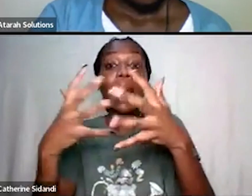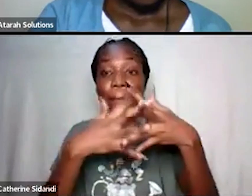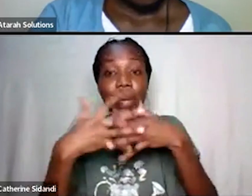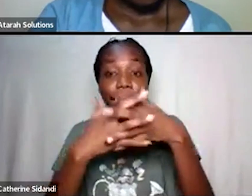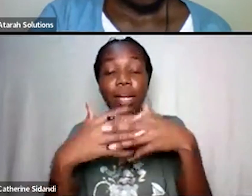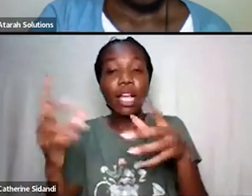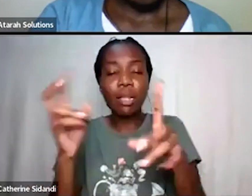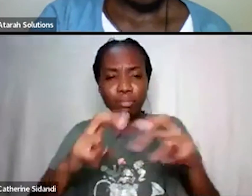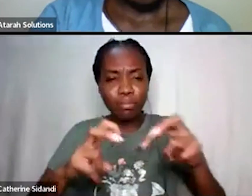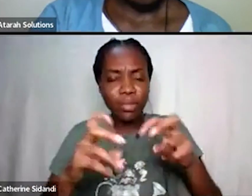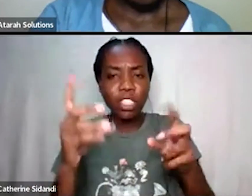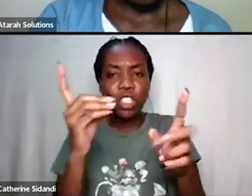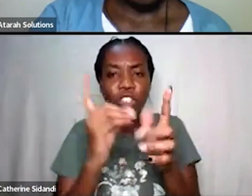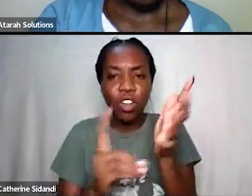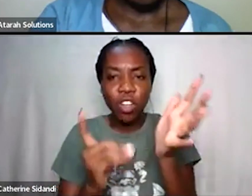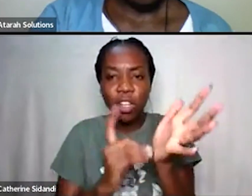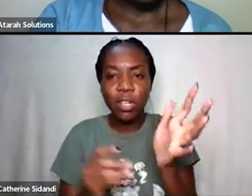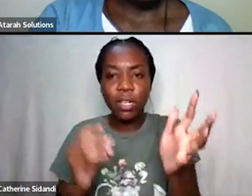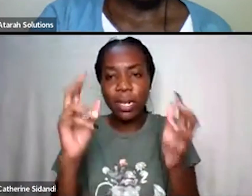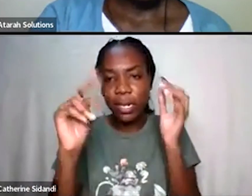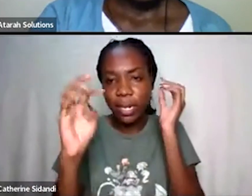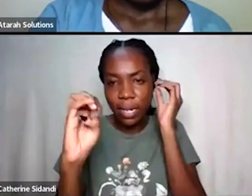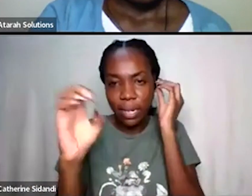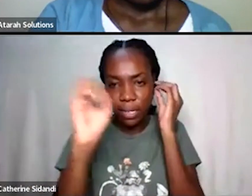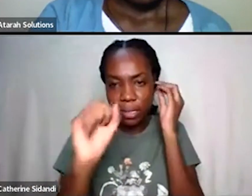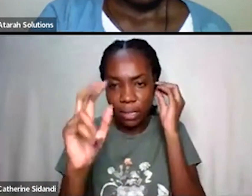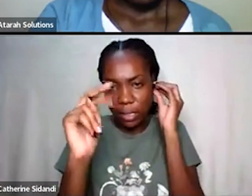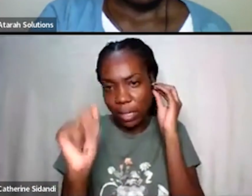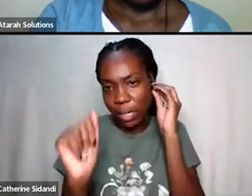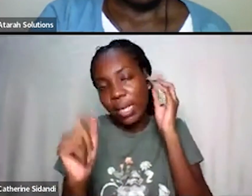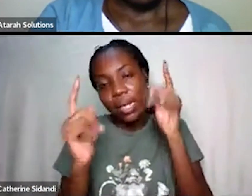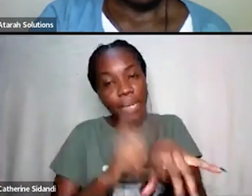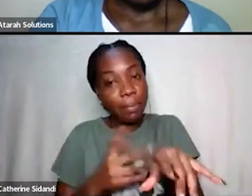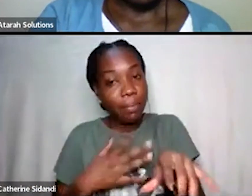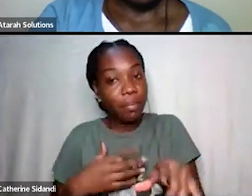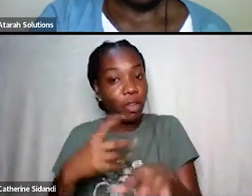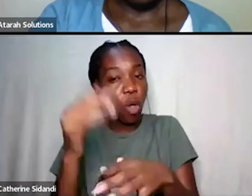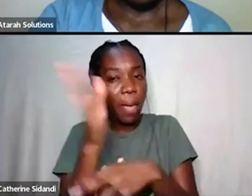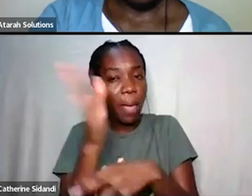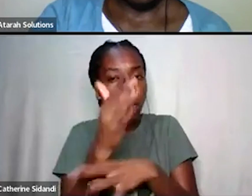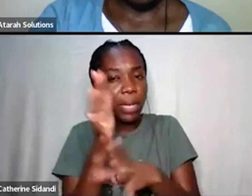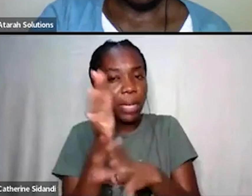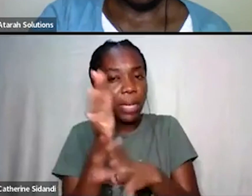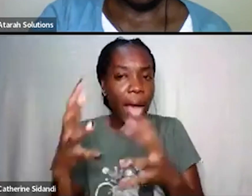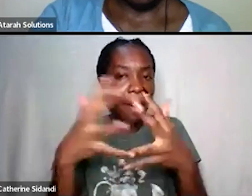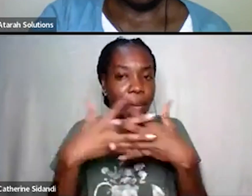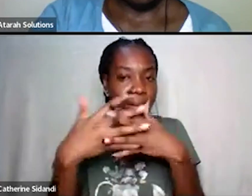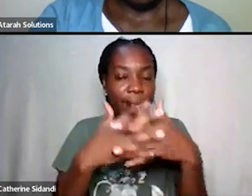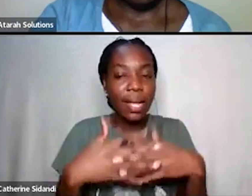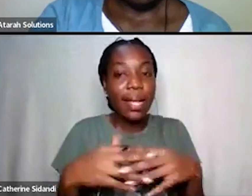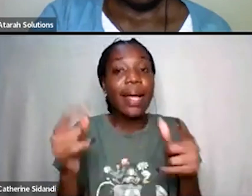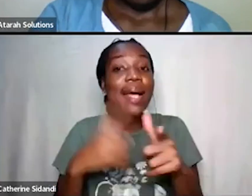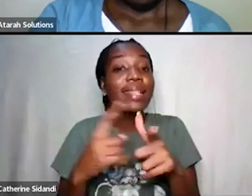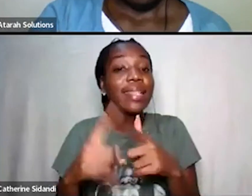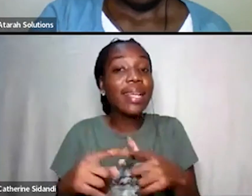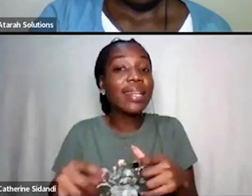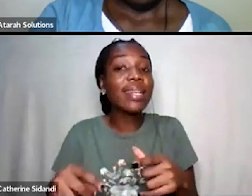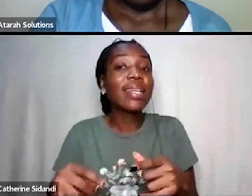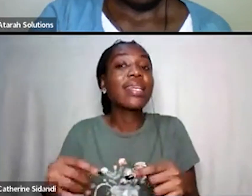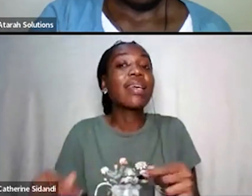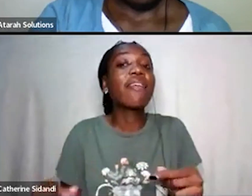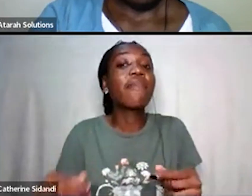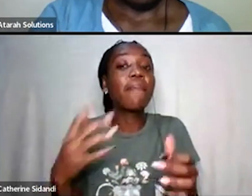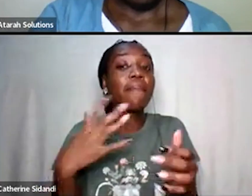Meissner. After going to the embassy of America, I was denied a visa 3 times,